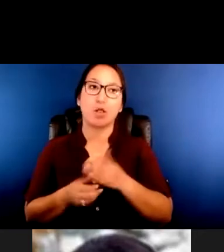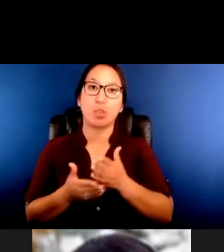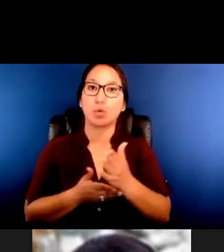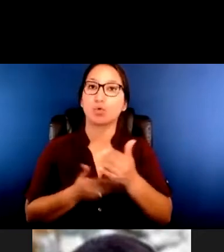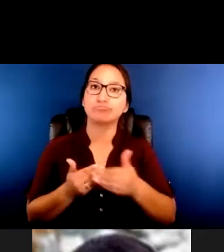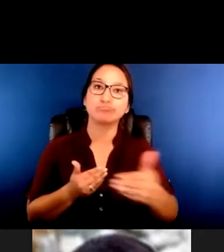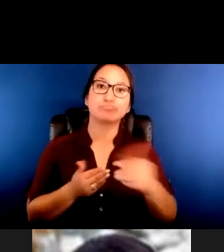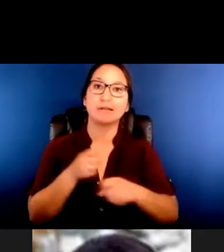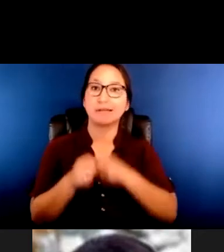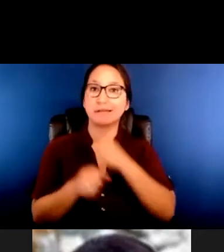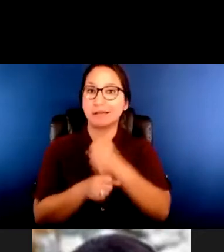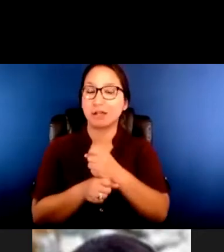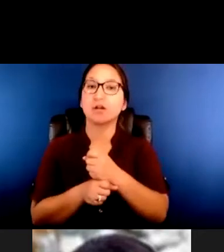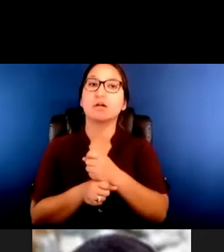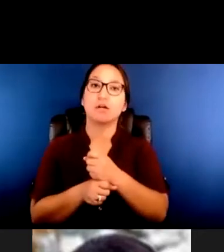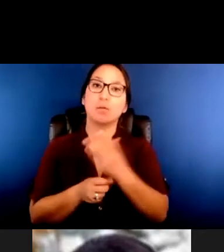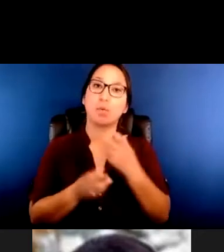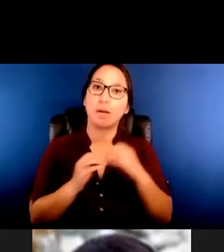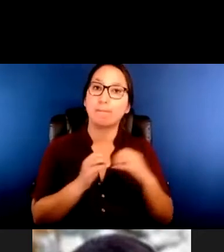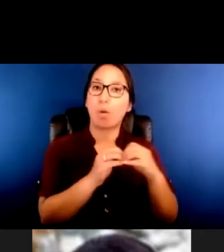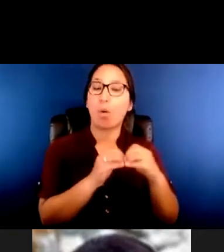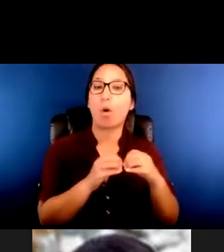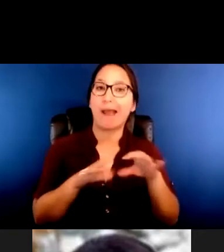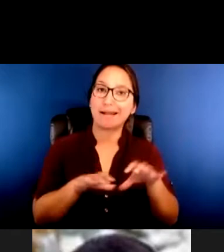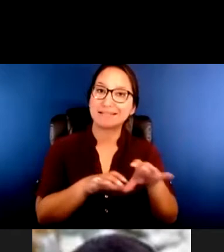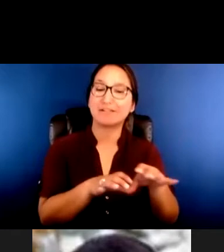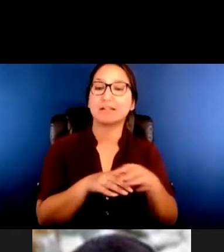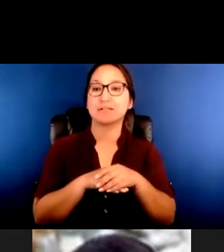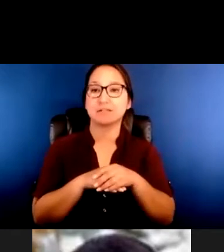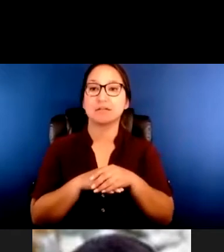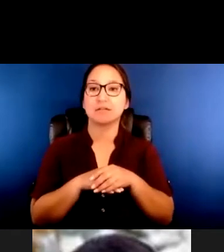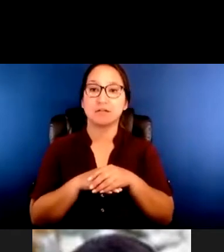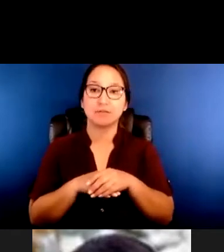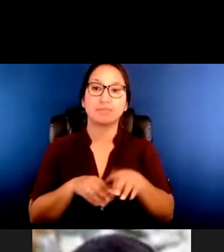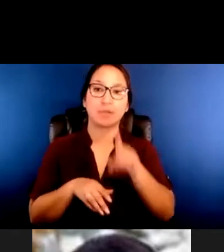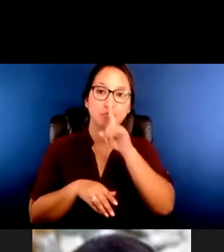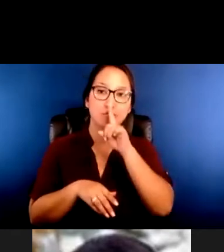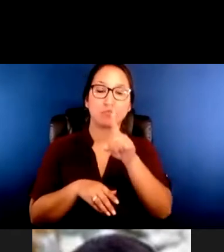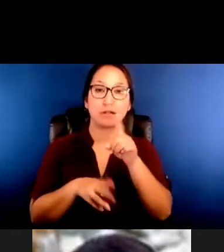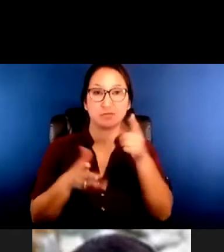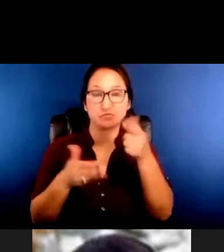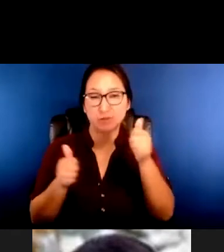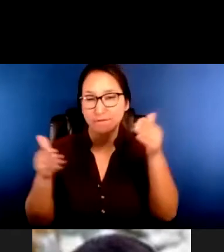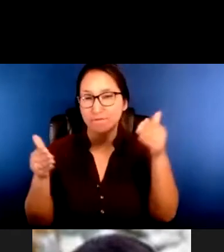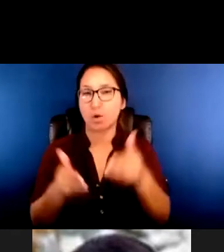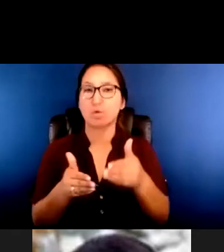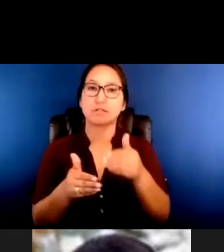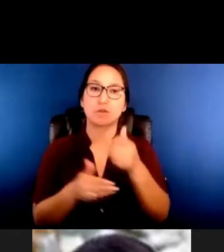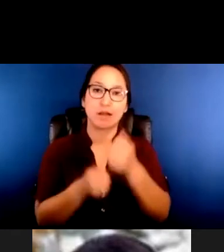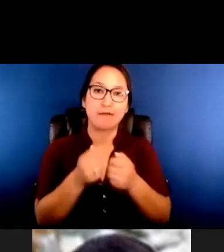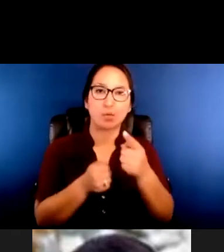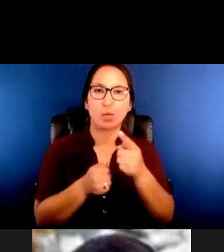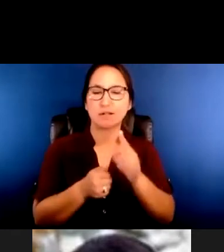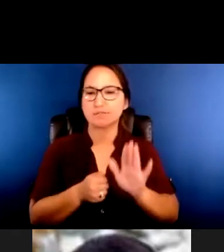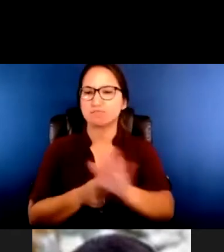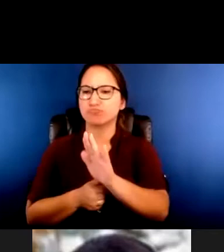next semester, we want to do some more activities and really hone in on, you know, everyone's strengths and